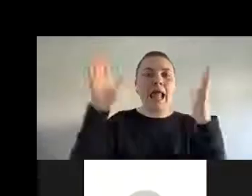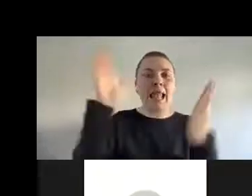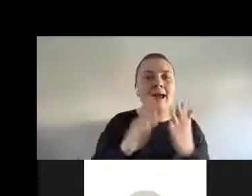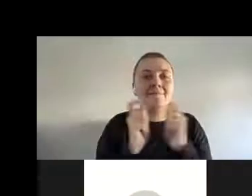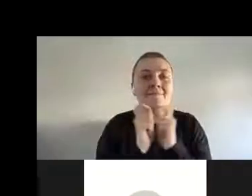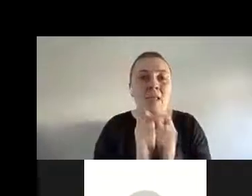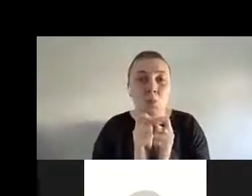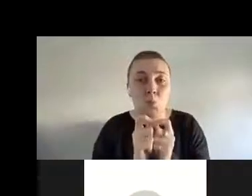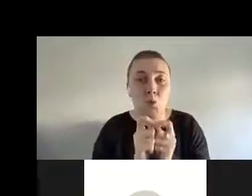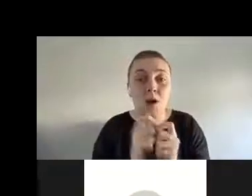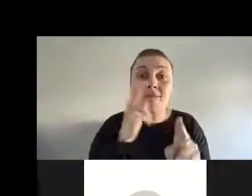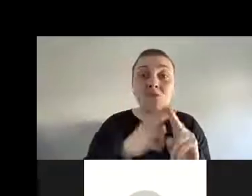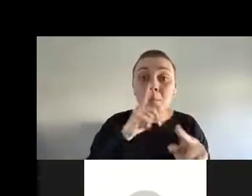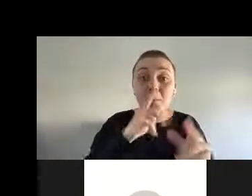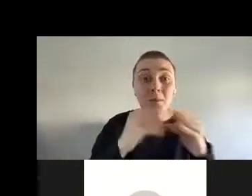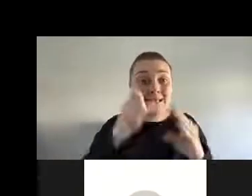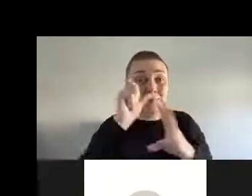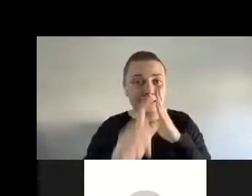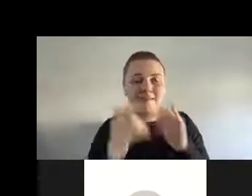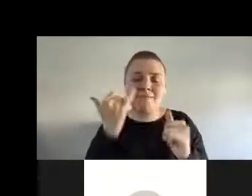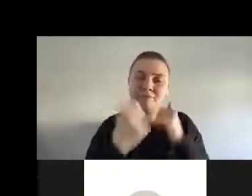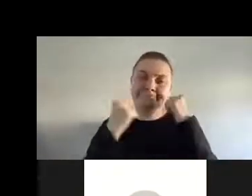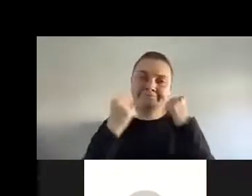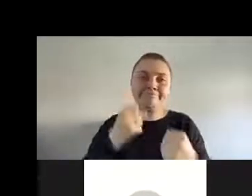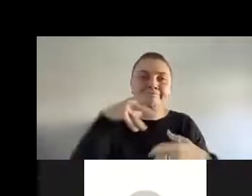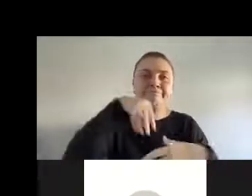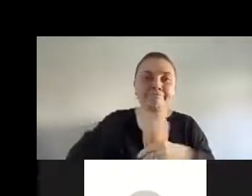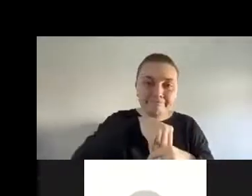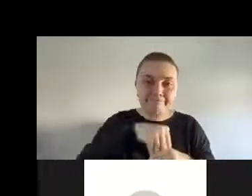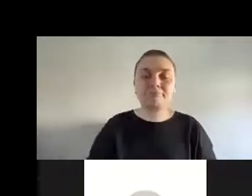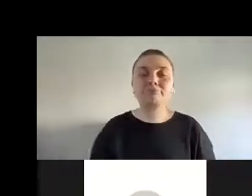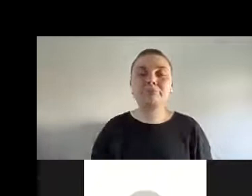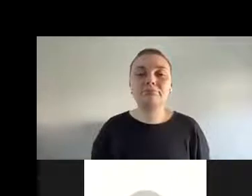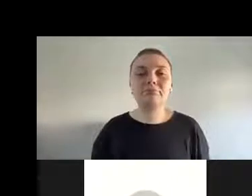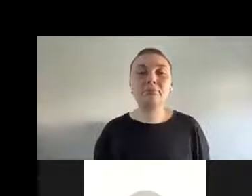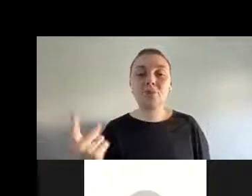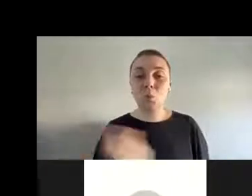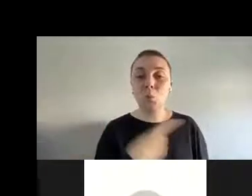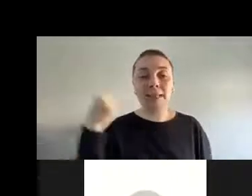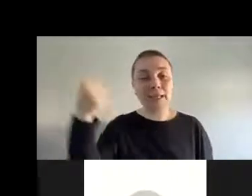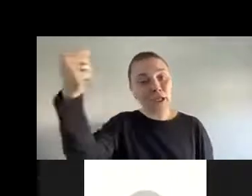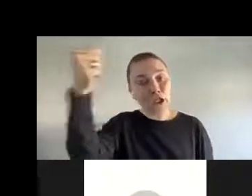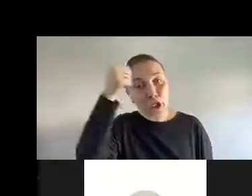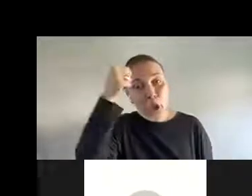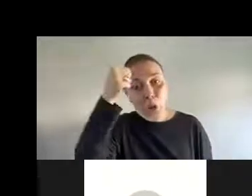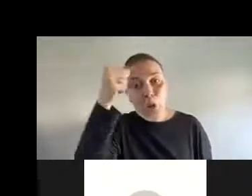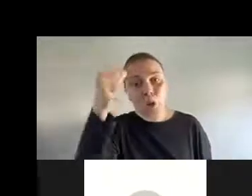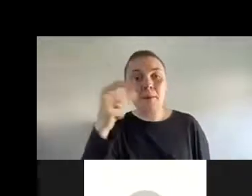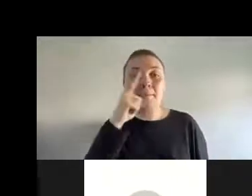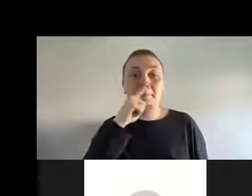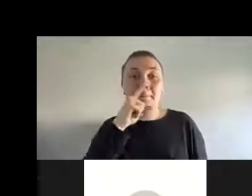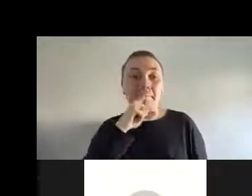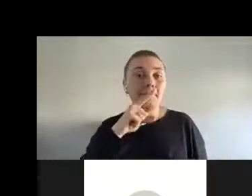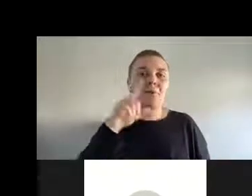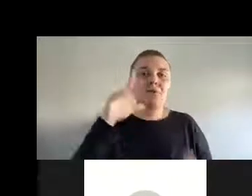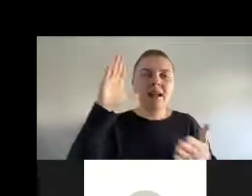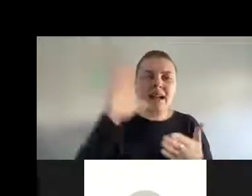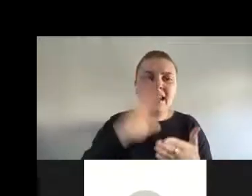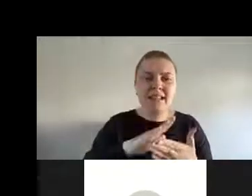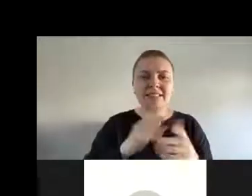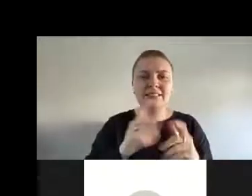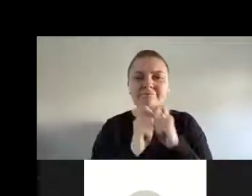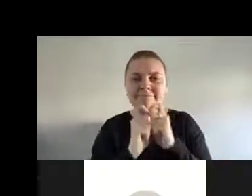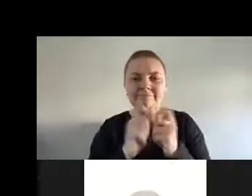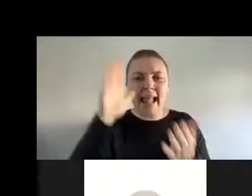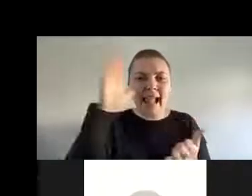people with disabilities, this is also really prevalent. And we know that when people are less respected and less valued, they're going to be more likely